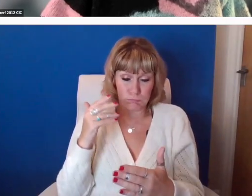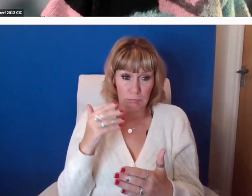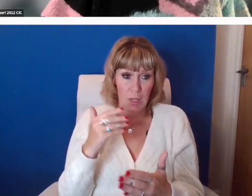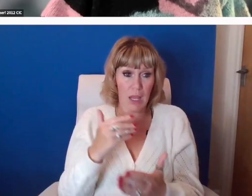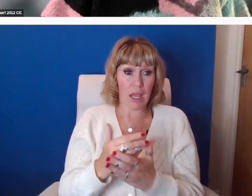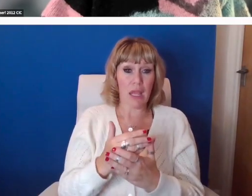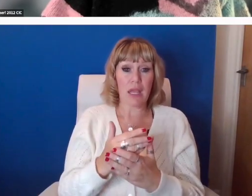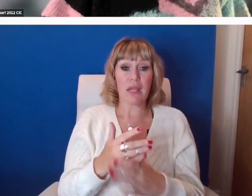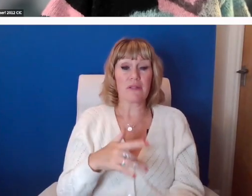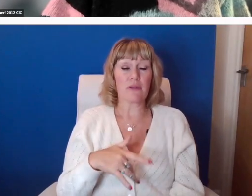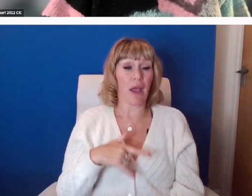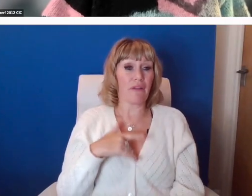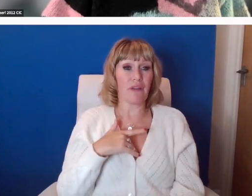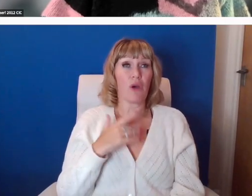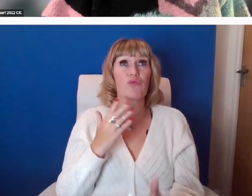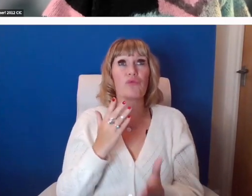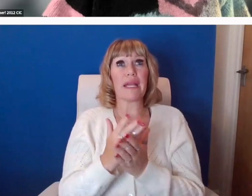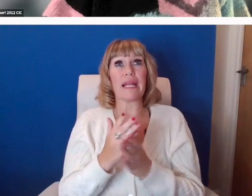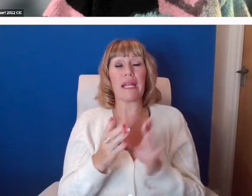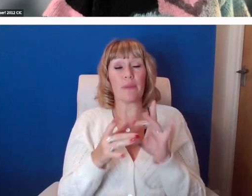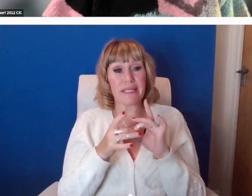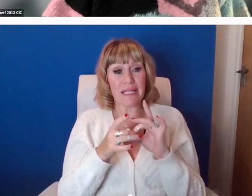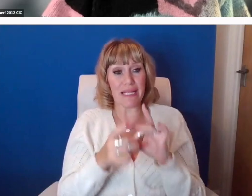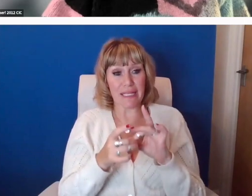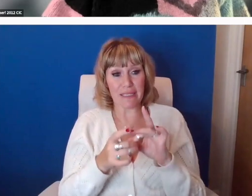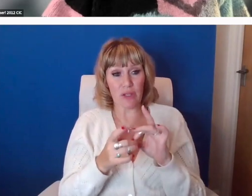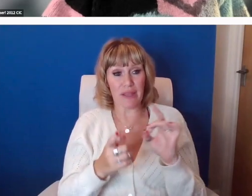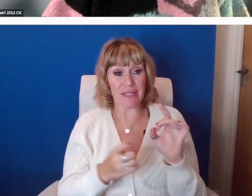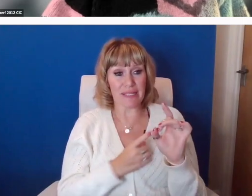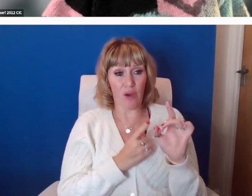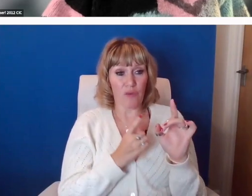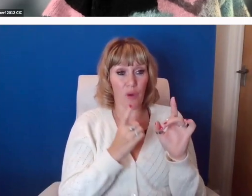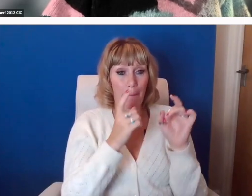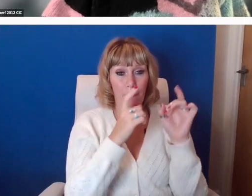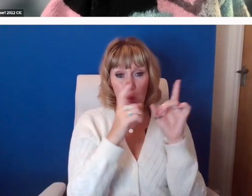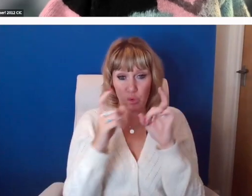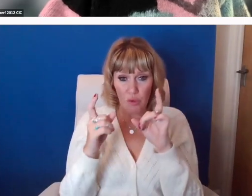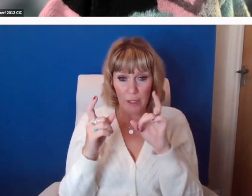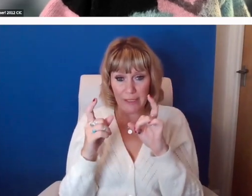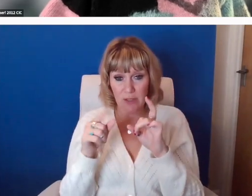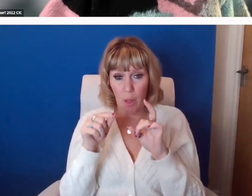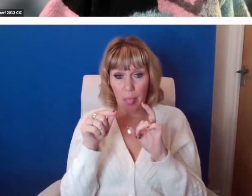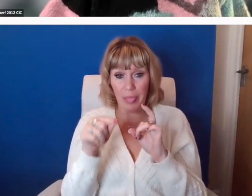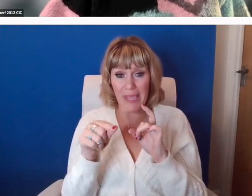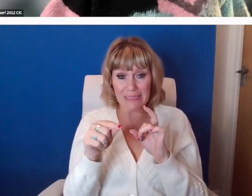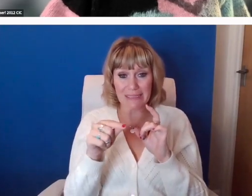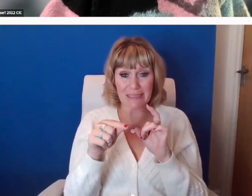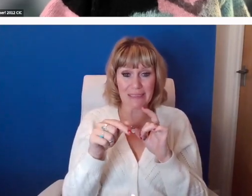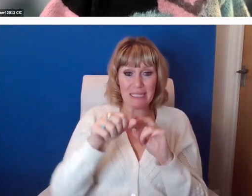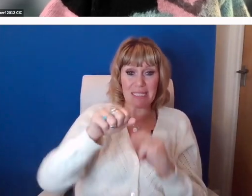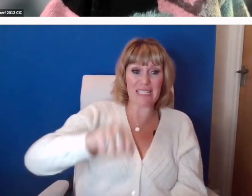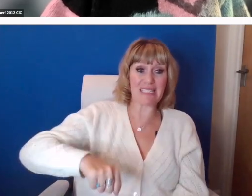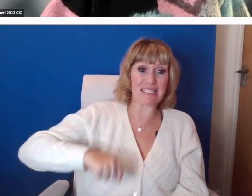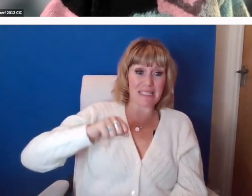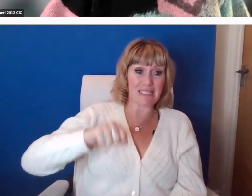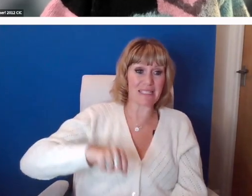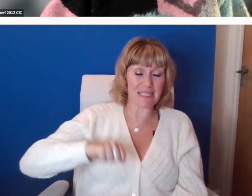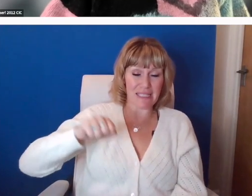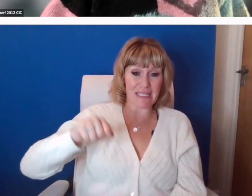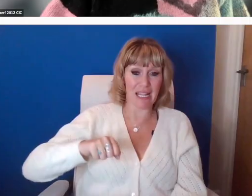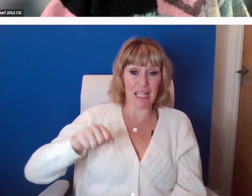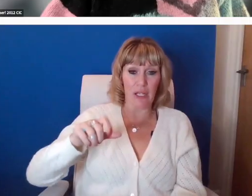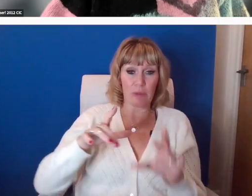took in from the self-portraits that I talked about. So this stick was in my very first self-portrait series back